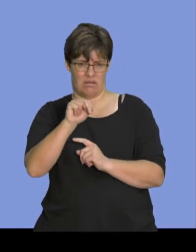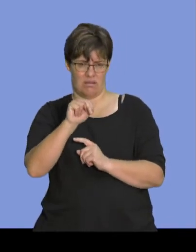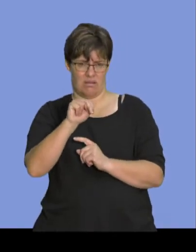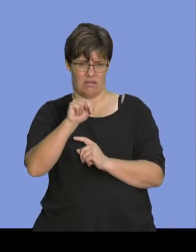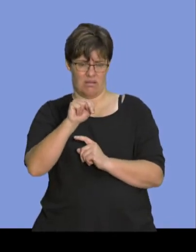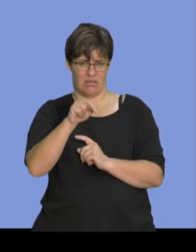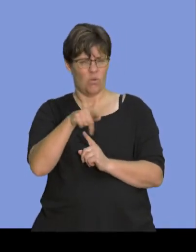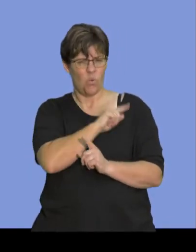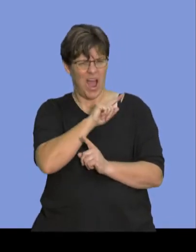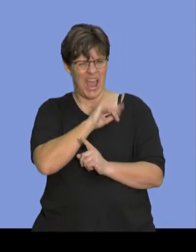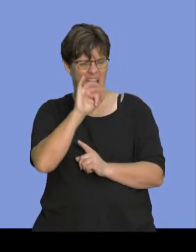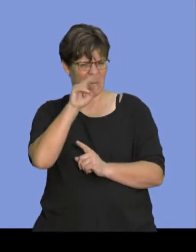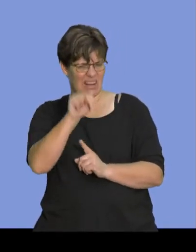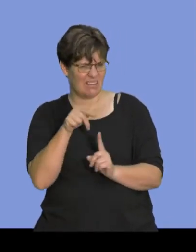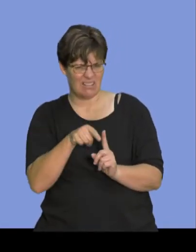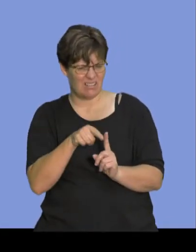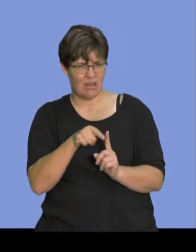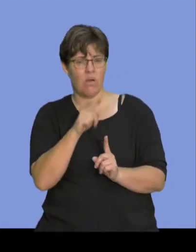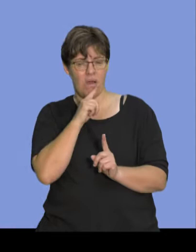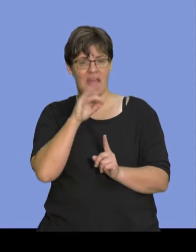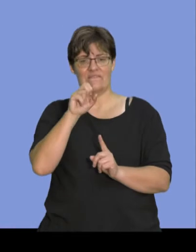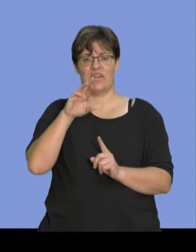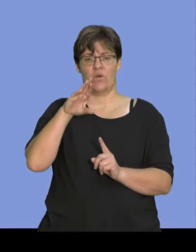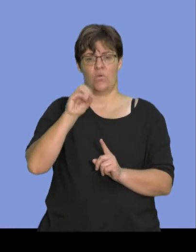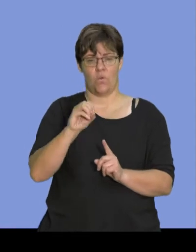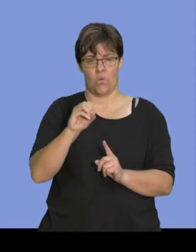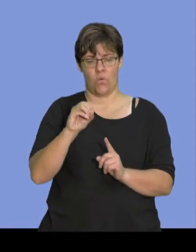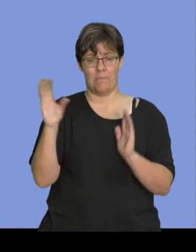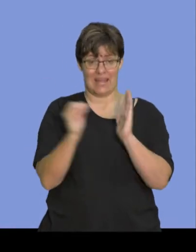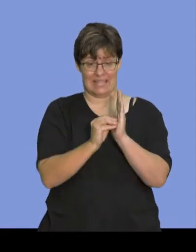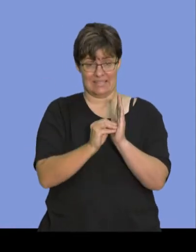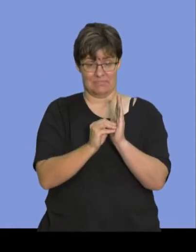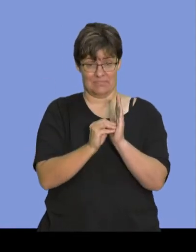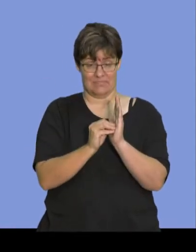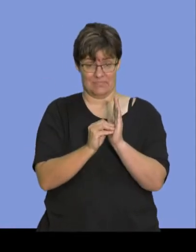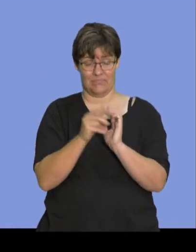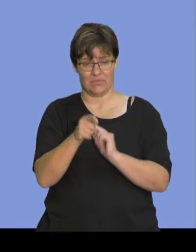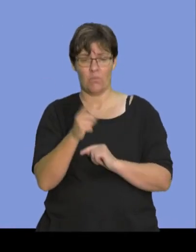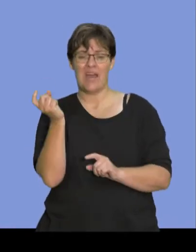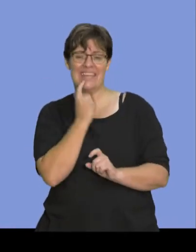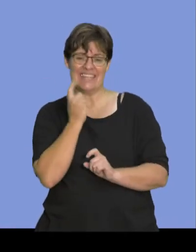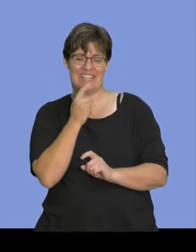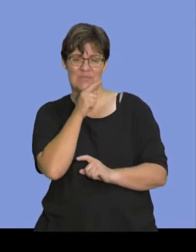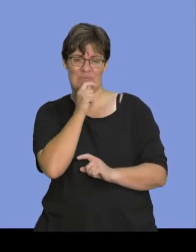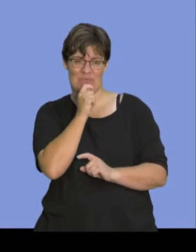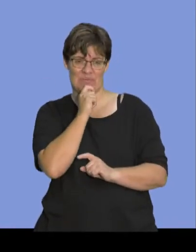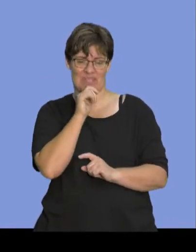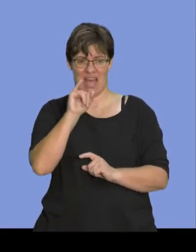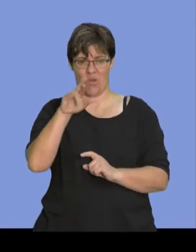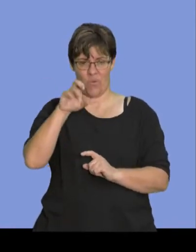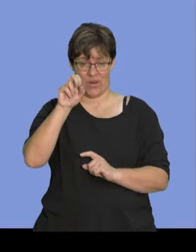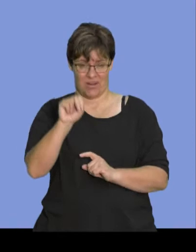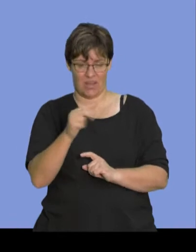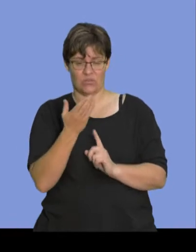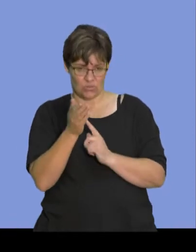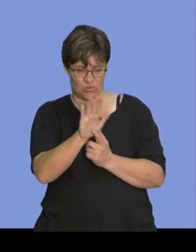Now, why ion specifically? Remember, ion is a ferromagnetic element, right? So it's easier